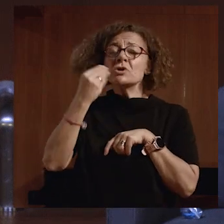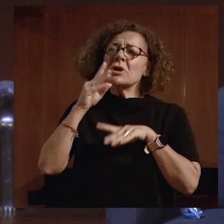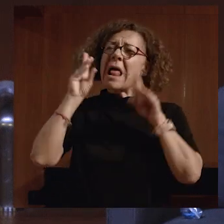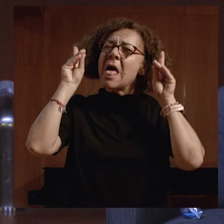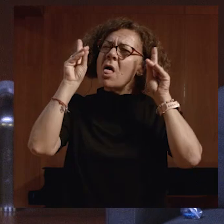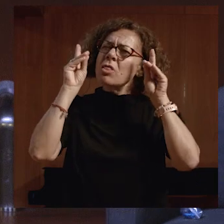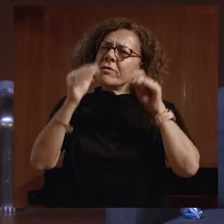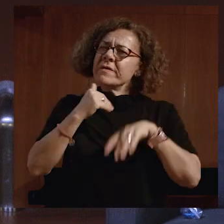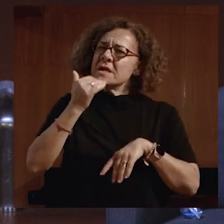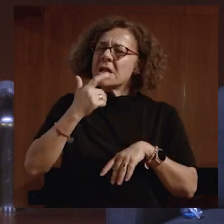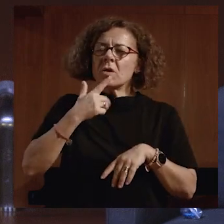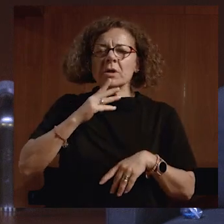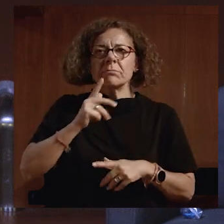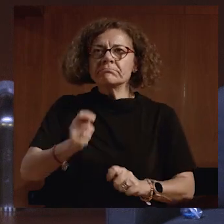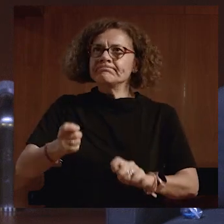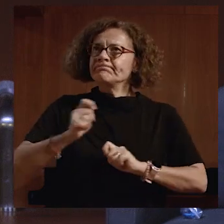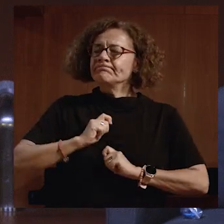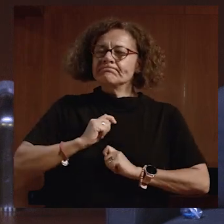the quartet,